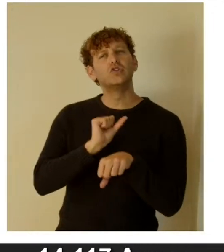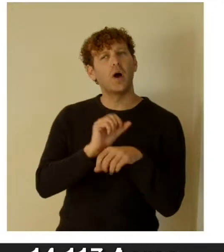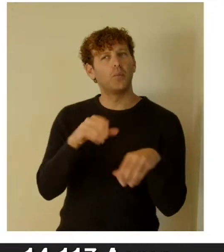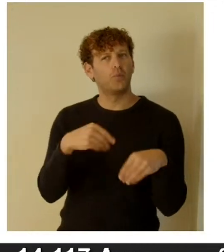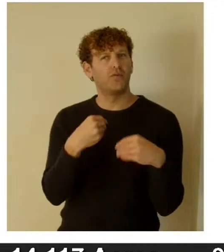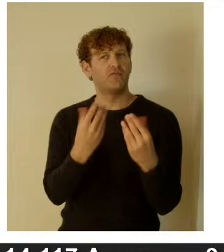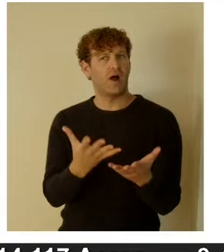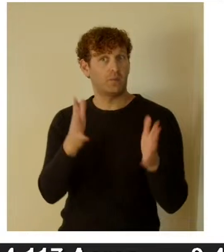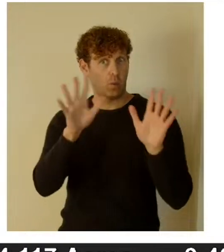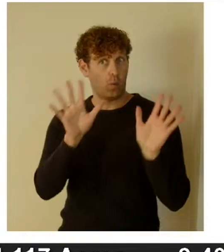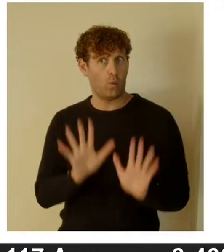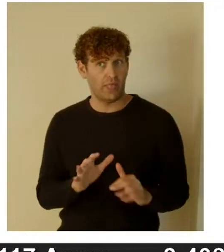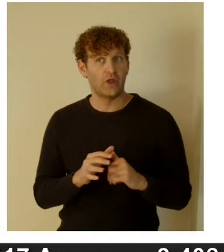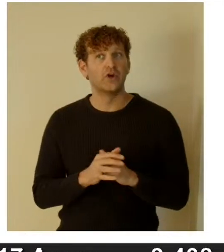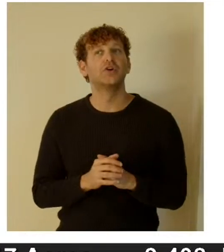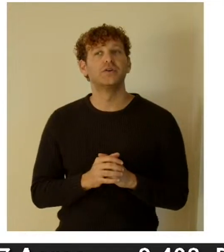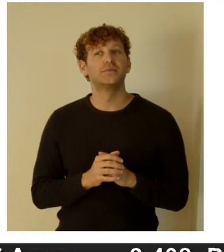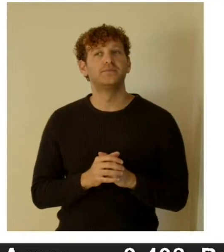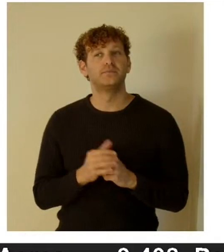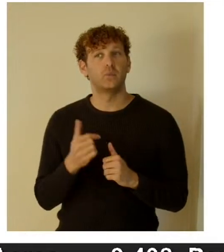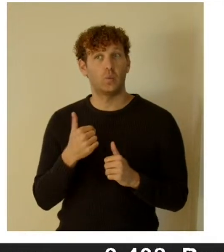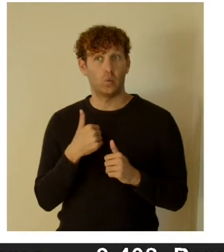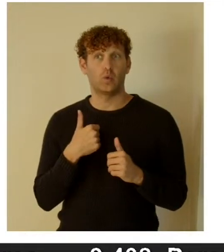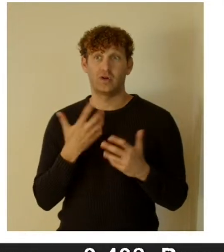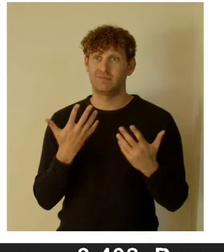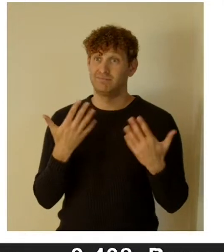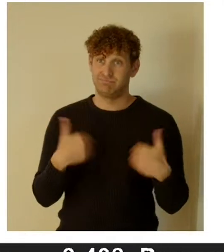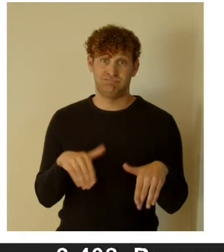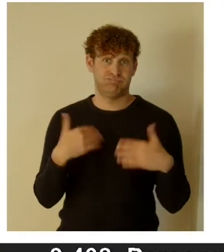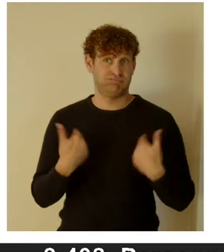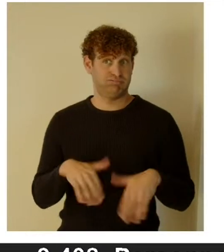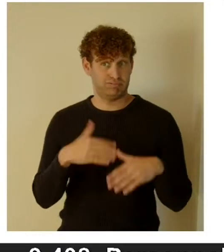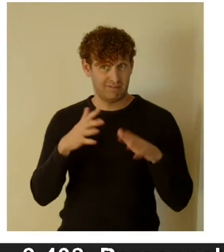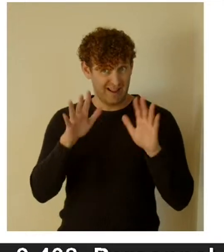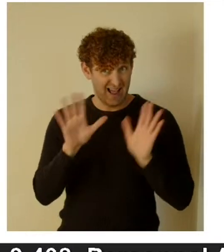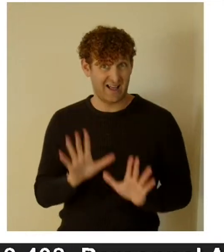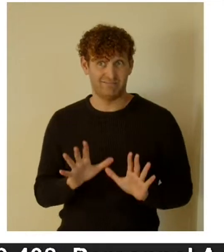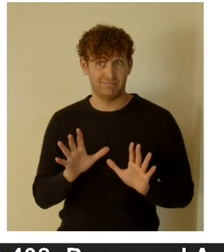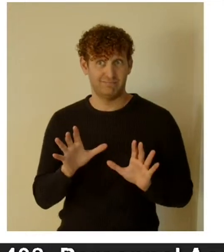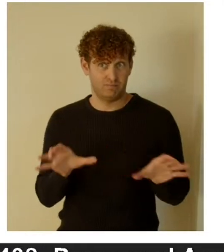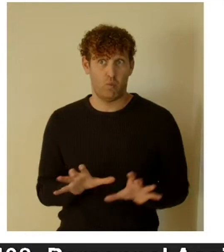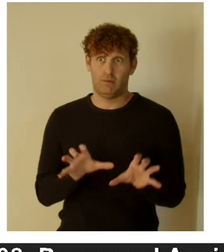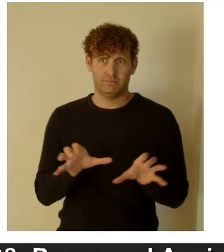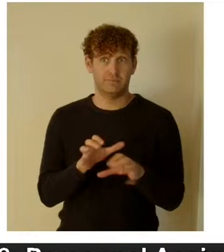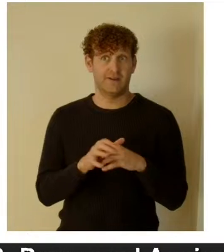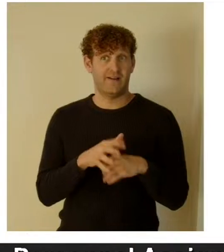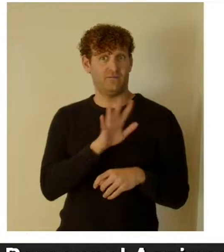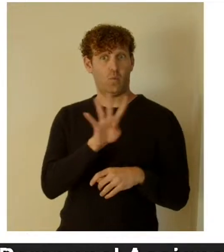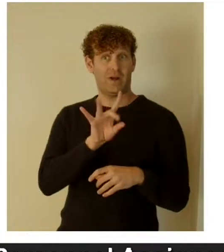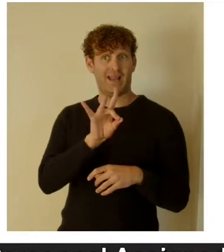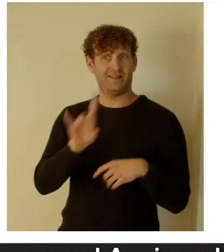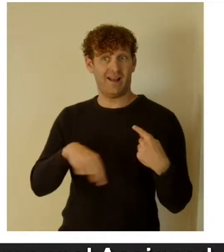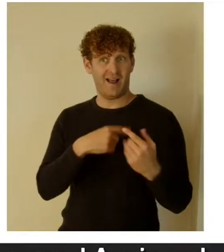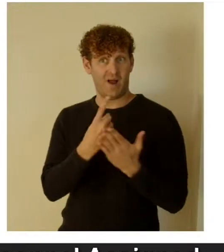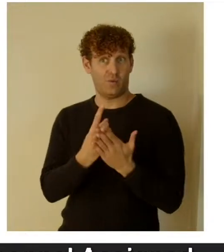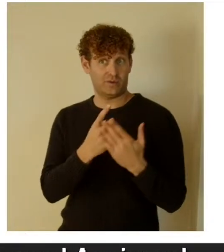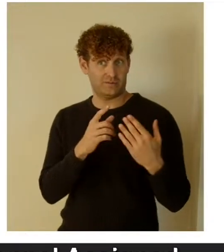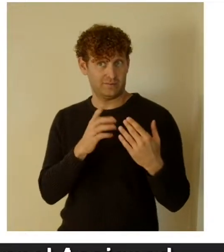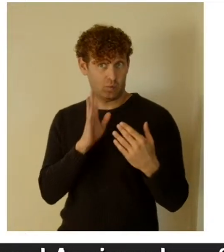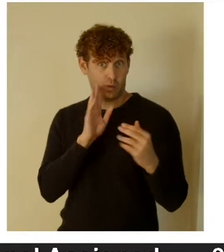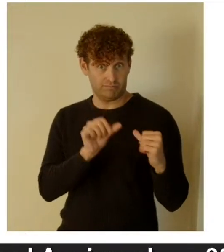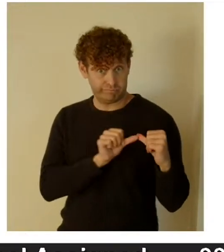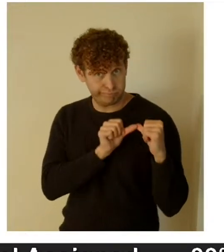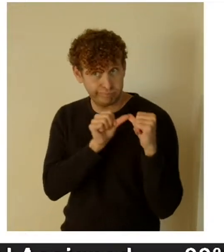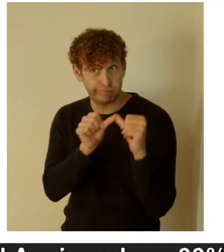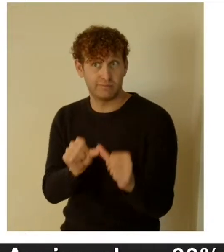So, we're in an active weather period right now. We have been for the past 24 to 48 hours, and that's going to continue through tomorrow. And you may have heard a